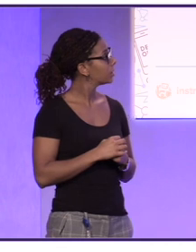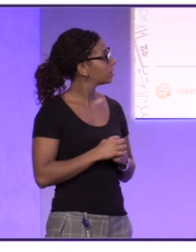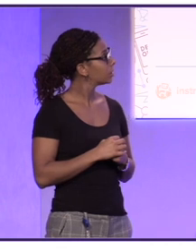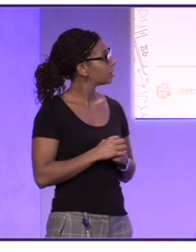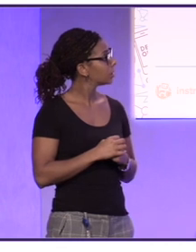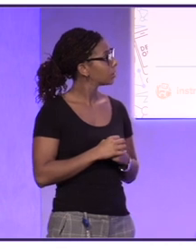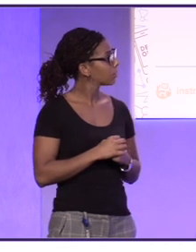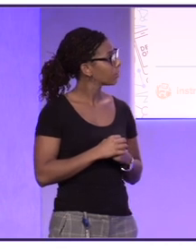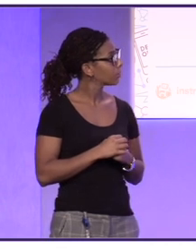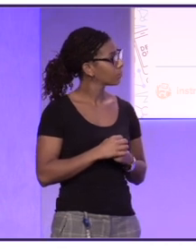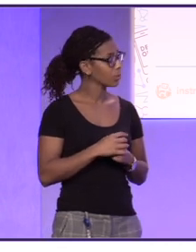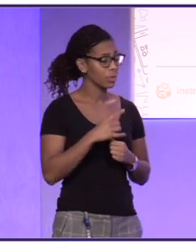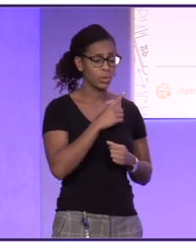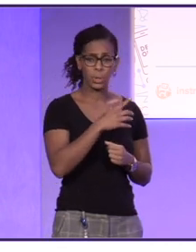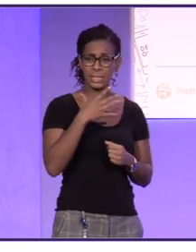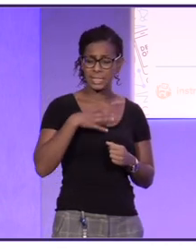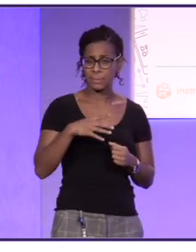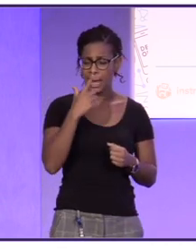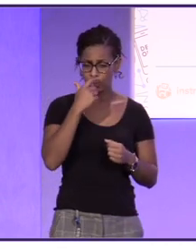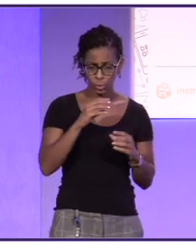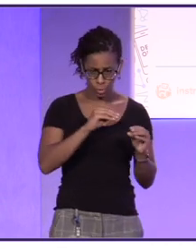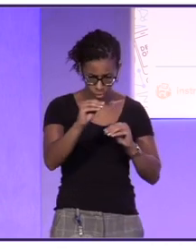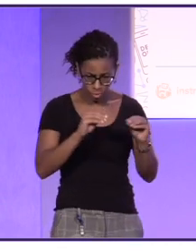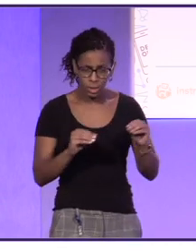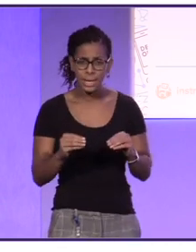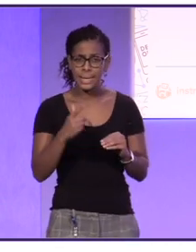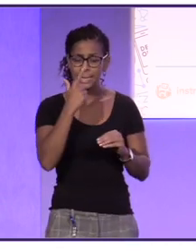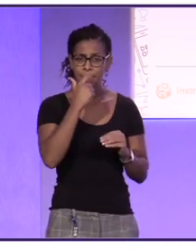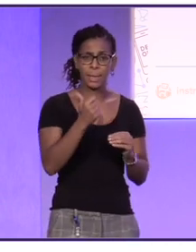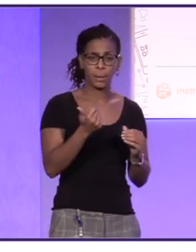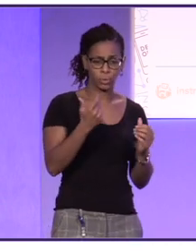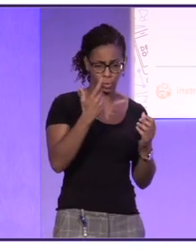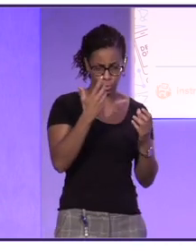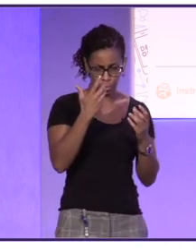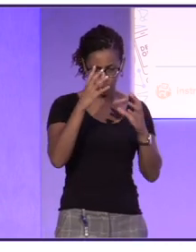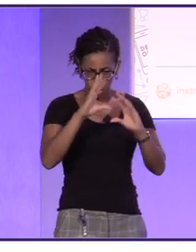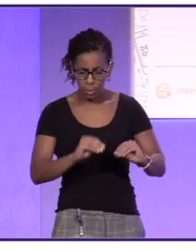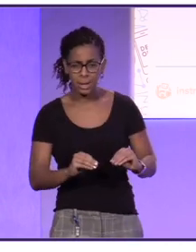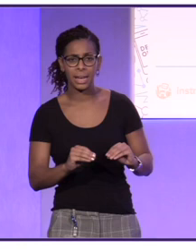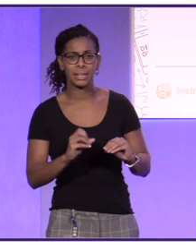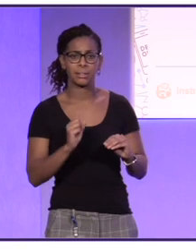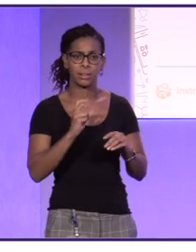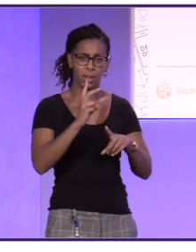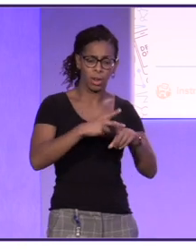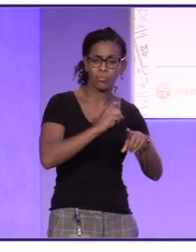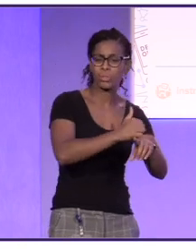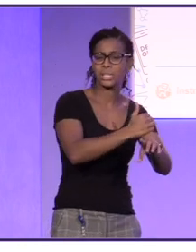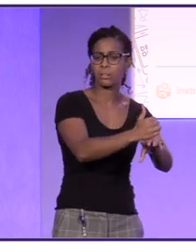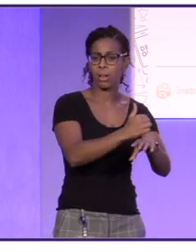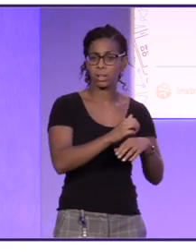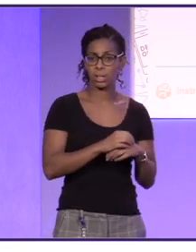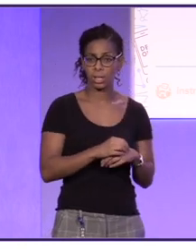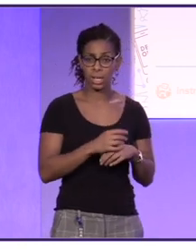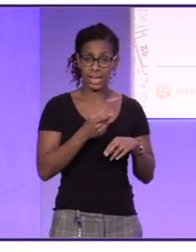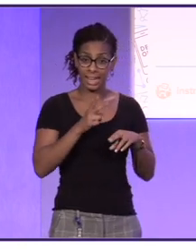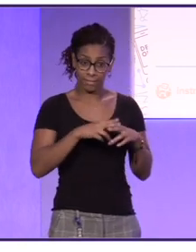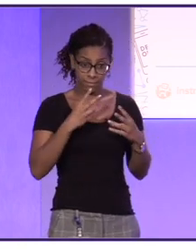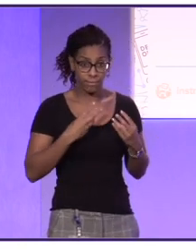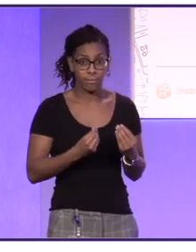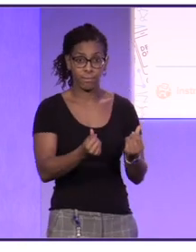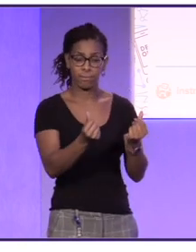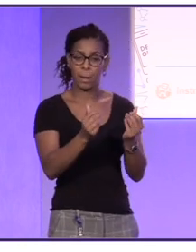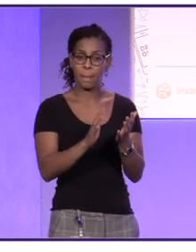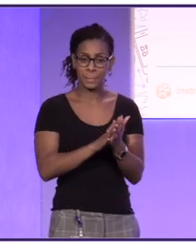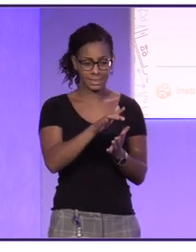to be able to gracefully terminate and have clean restarts. If you do this, it will improve the ability to sort